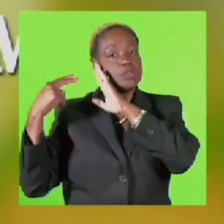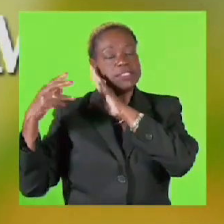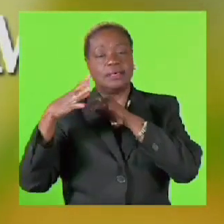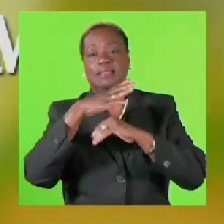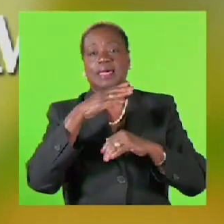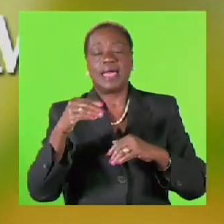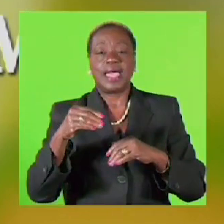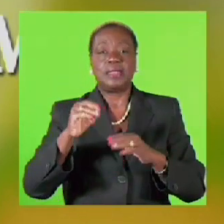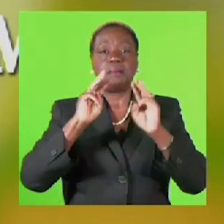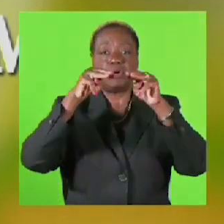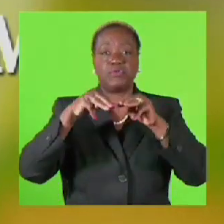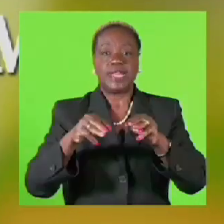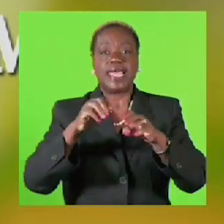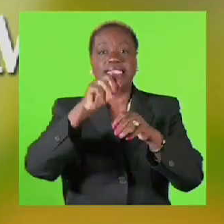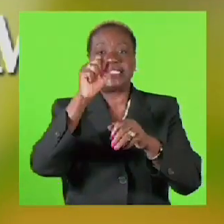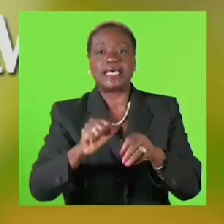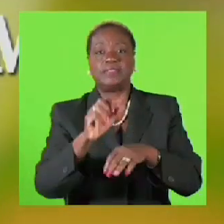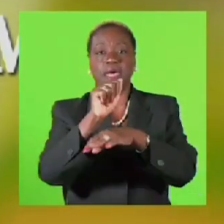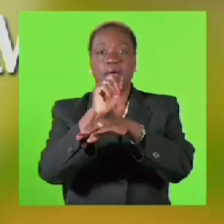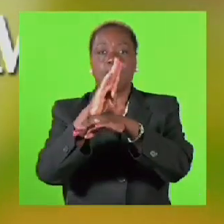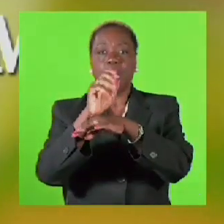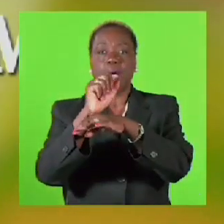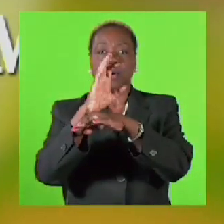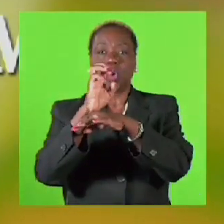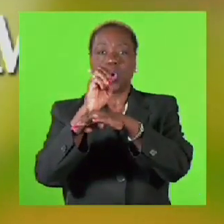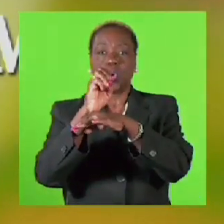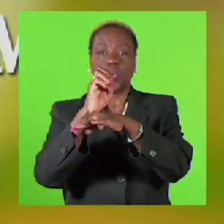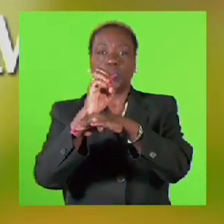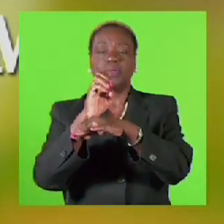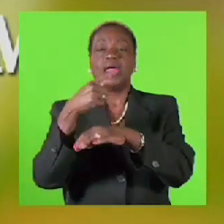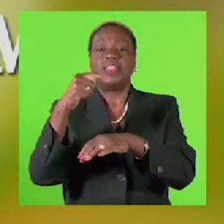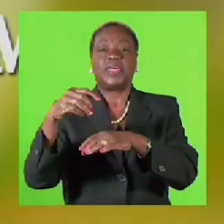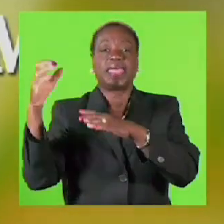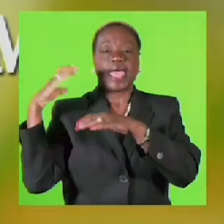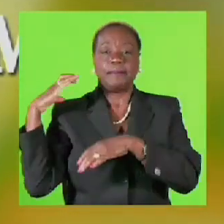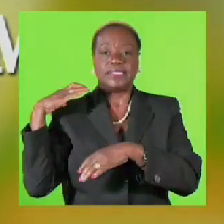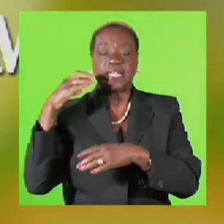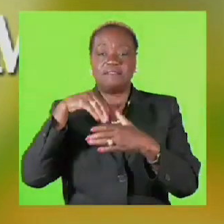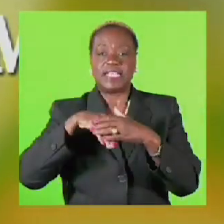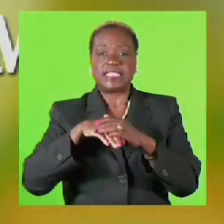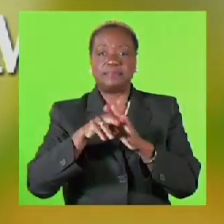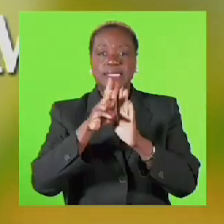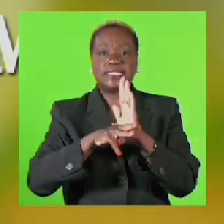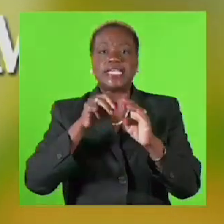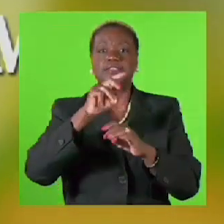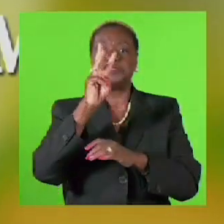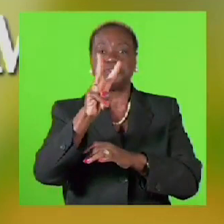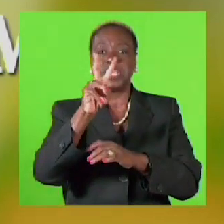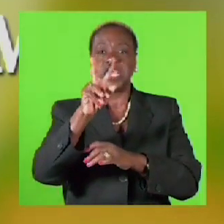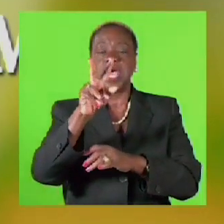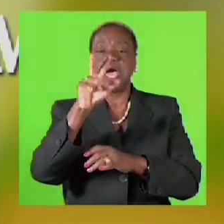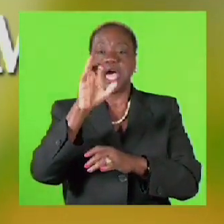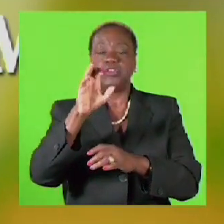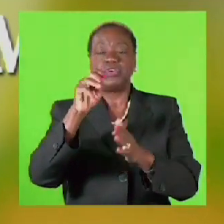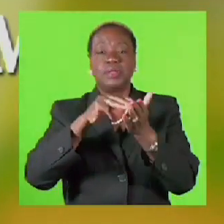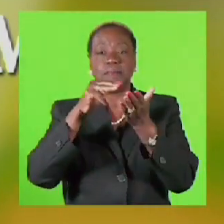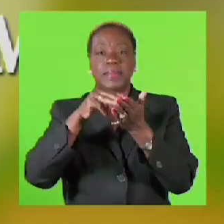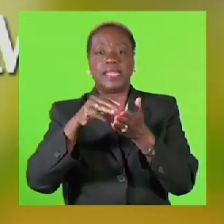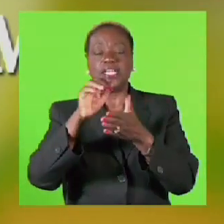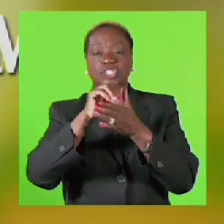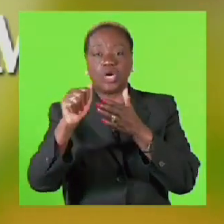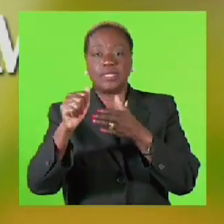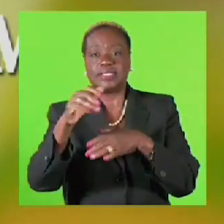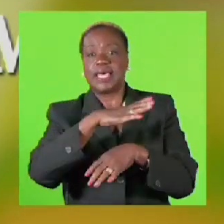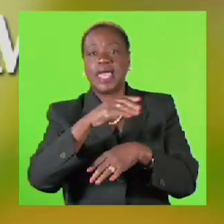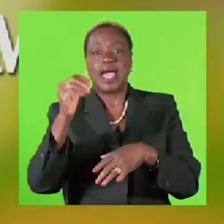in South Abaco. The capital investment is approximately $300 million